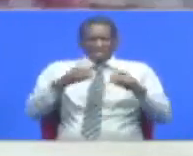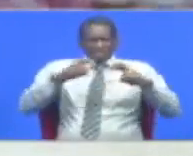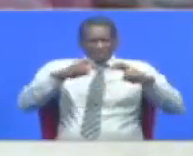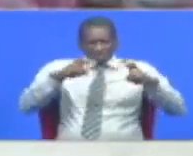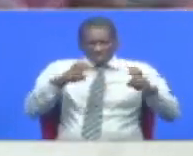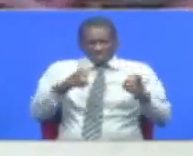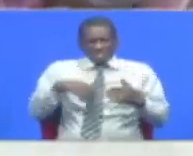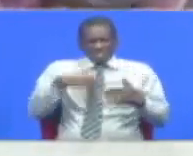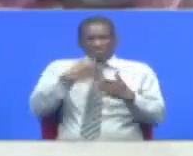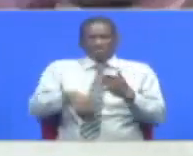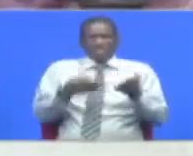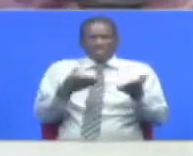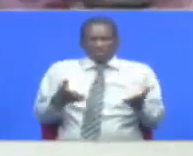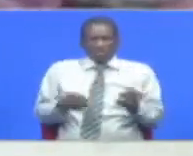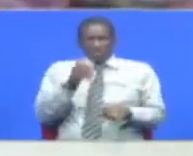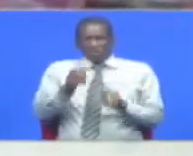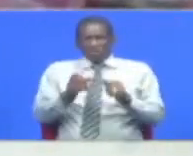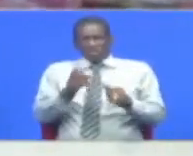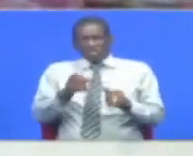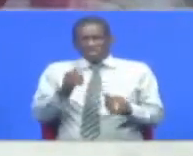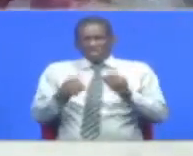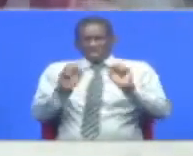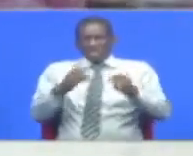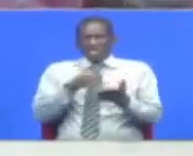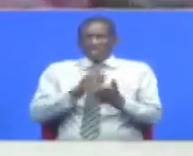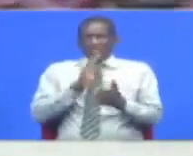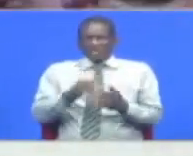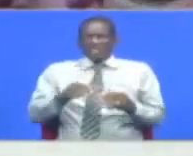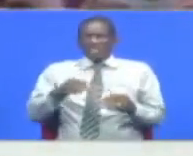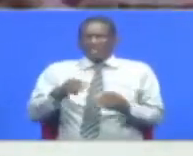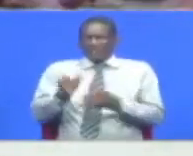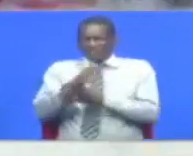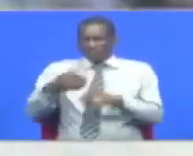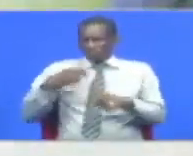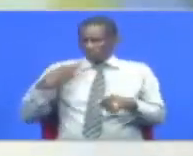the price, which one will it be? The fish from China